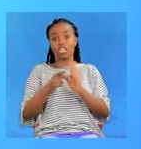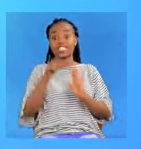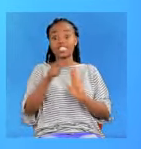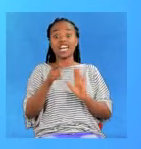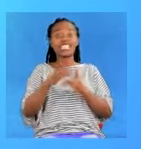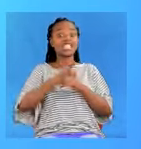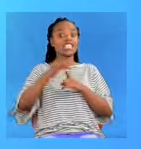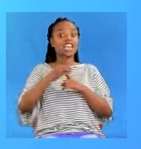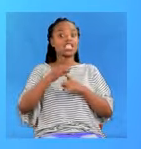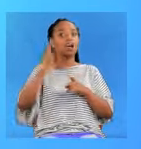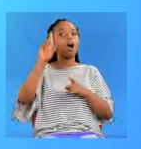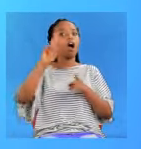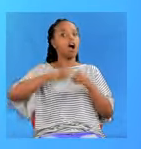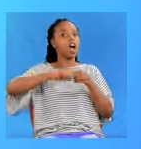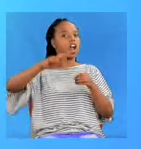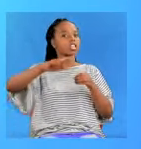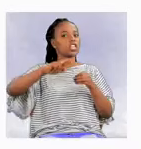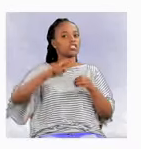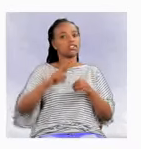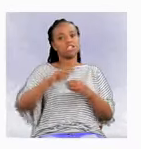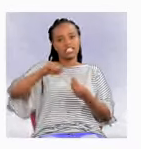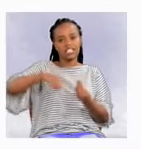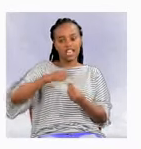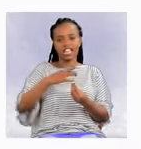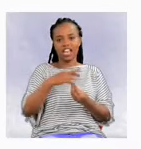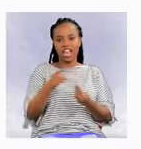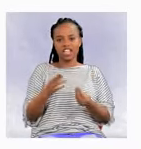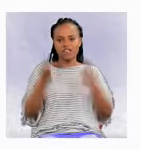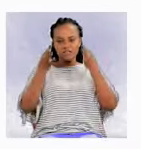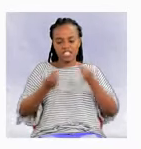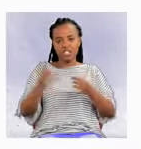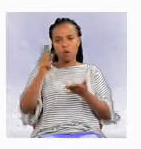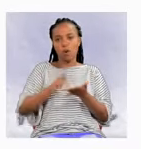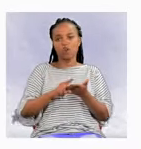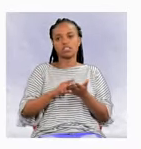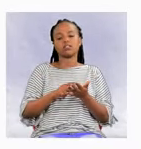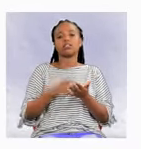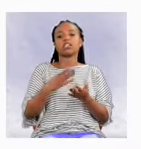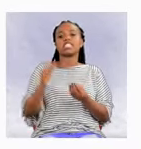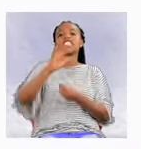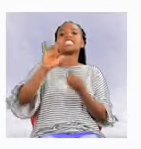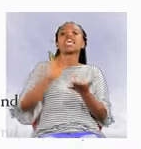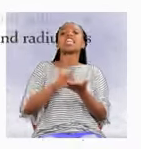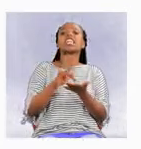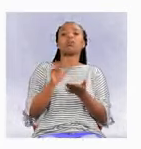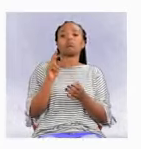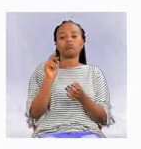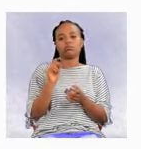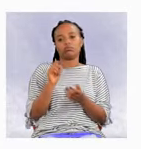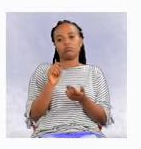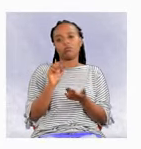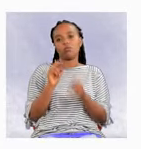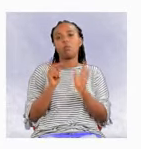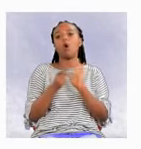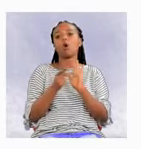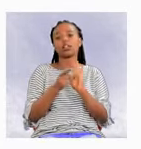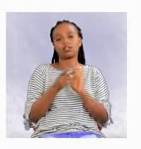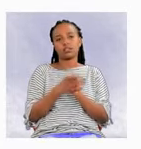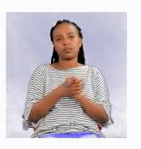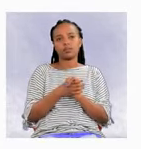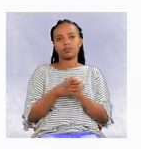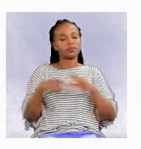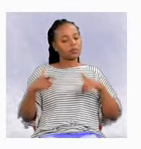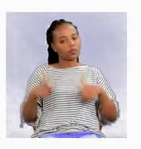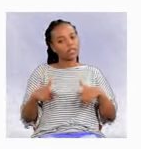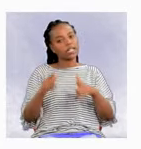fixed distance we call radius of the circle, and the fixed point is, it is the center of the circle. So now